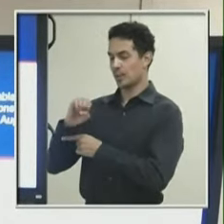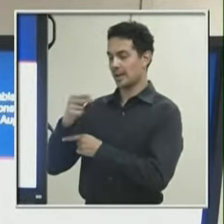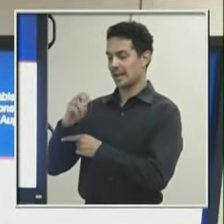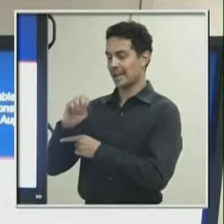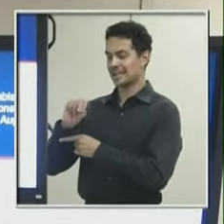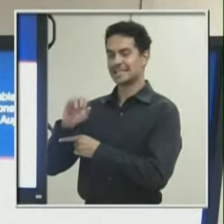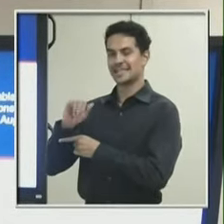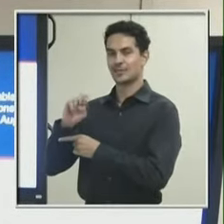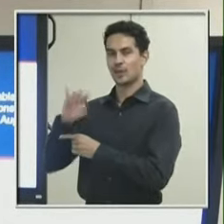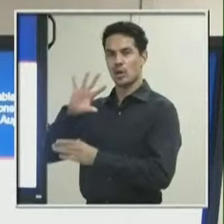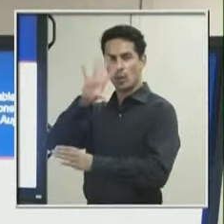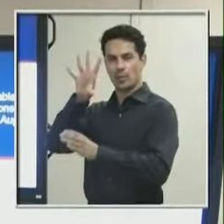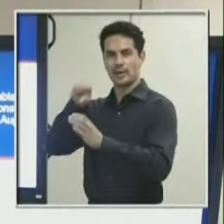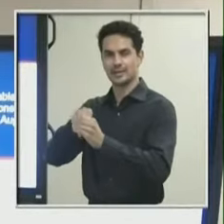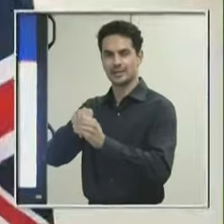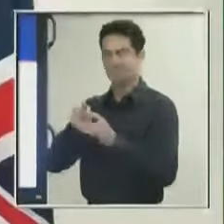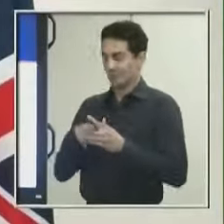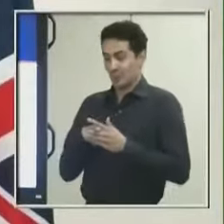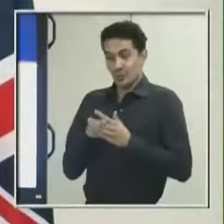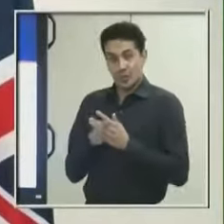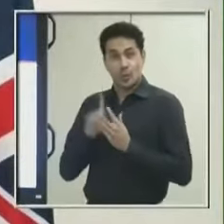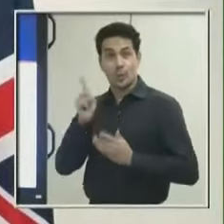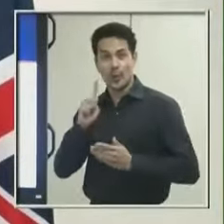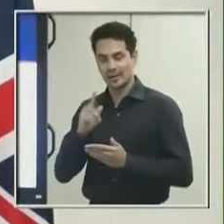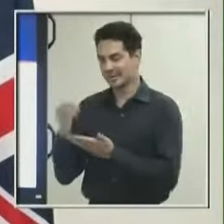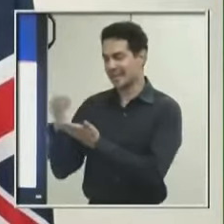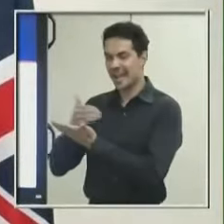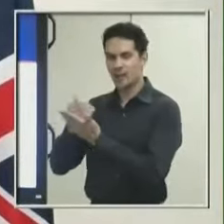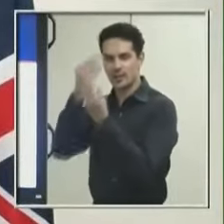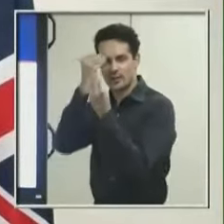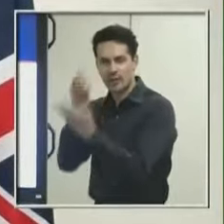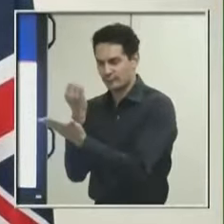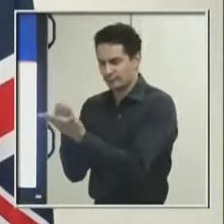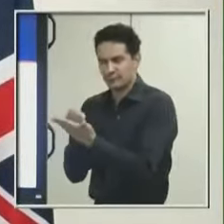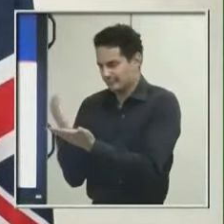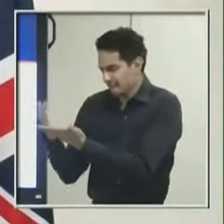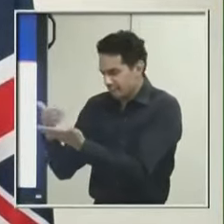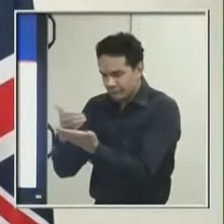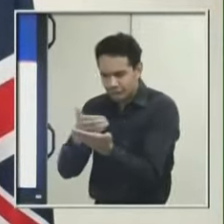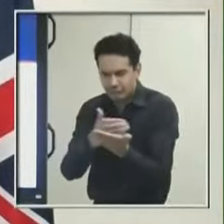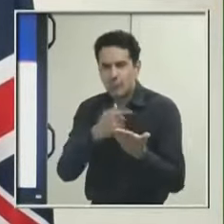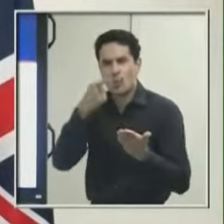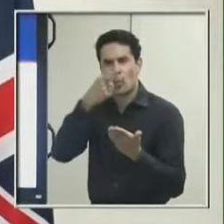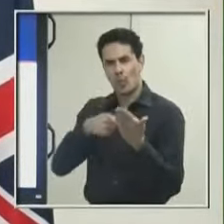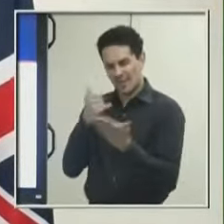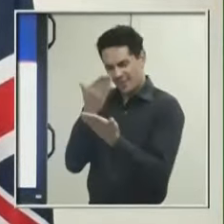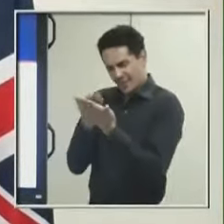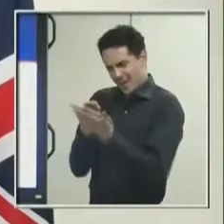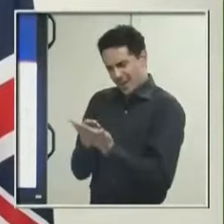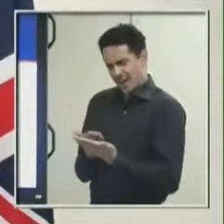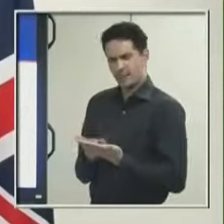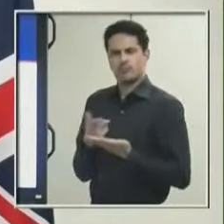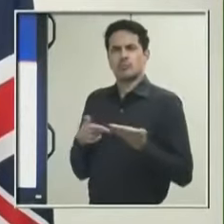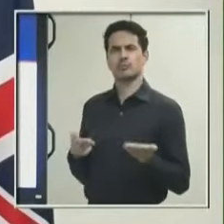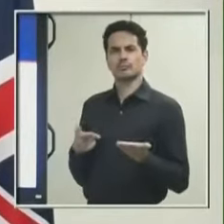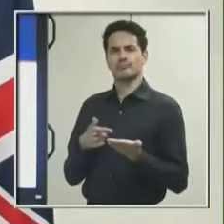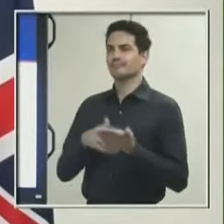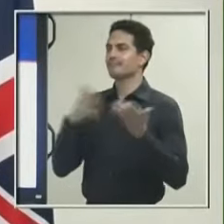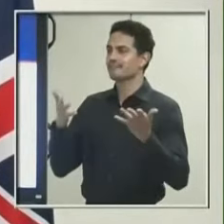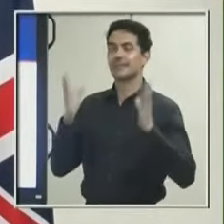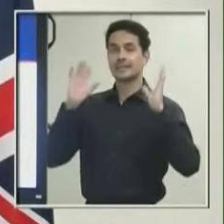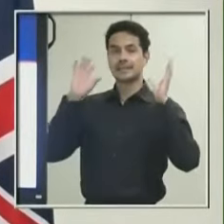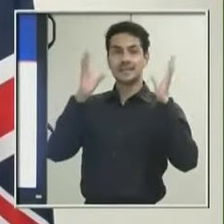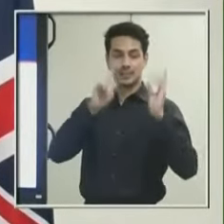this case, starts with gathering the facts. And what are those facts? Those facts consist of dispatch